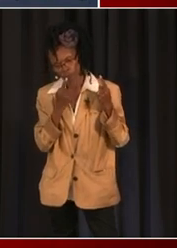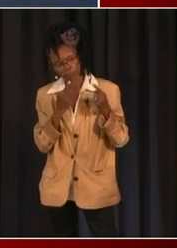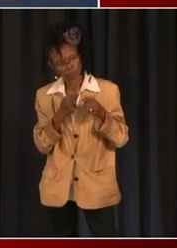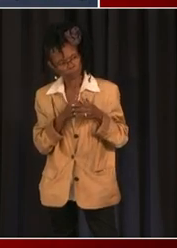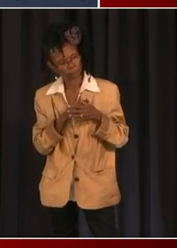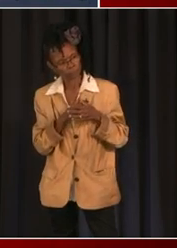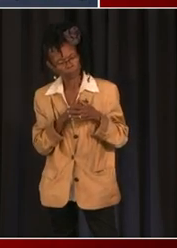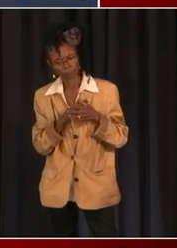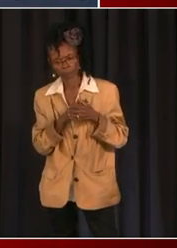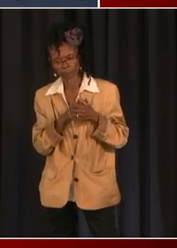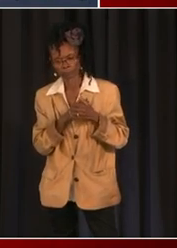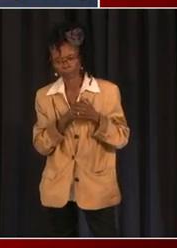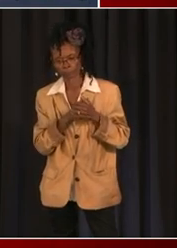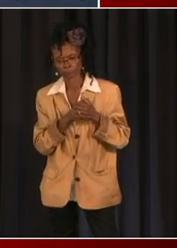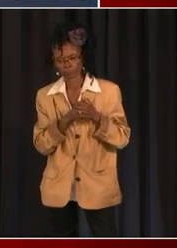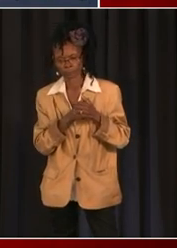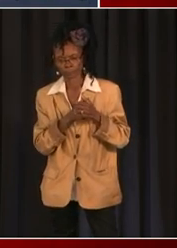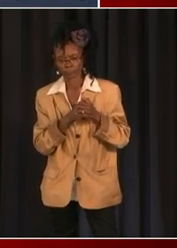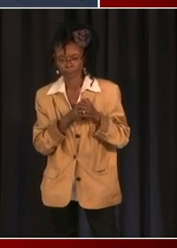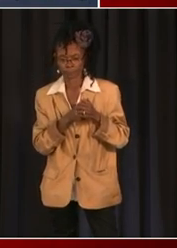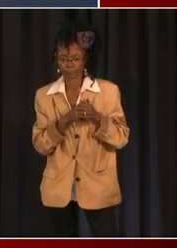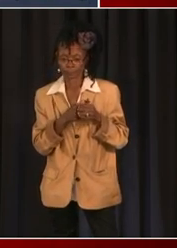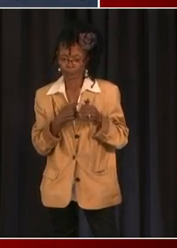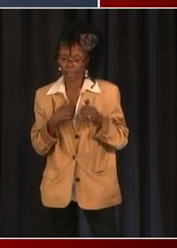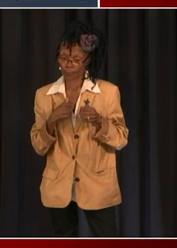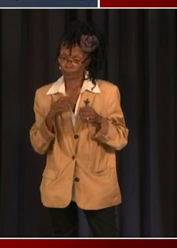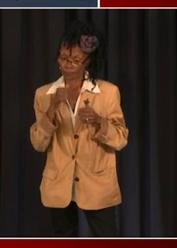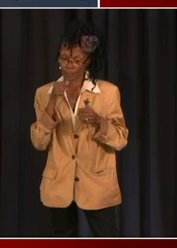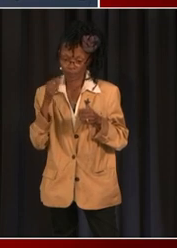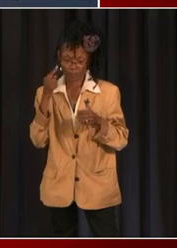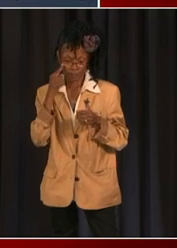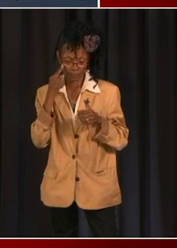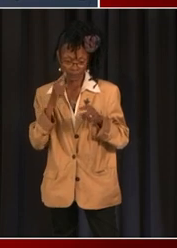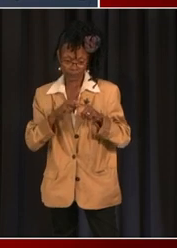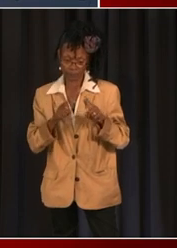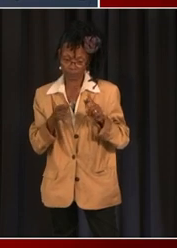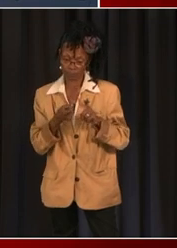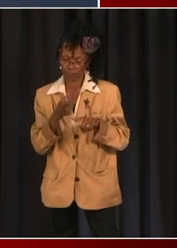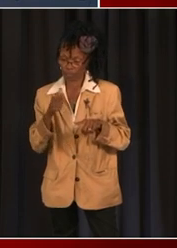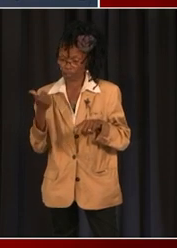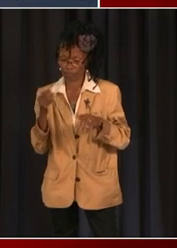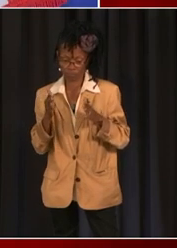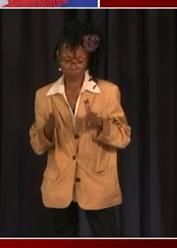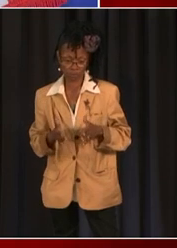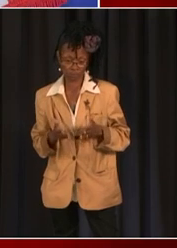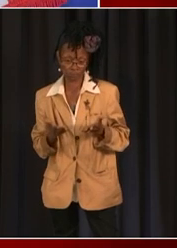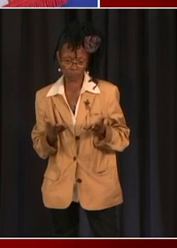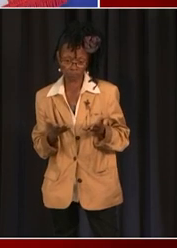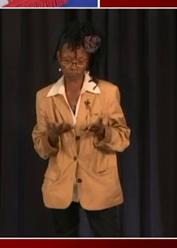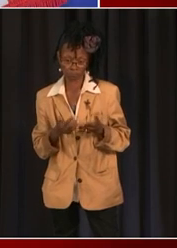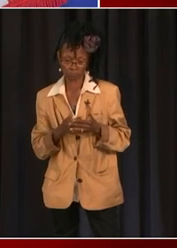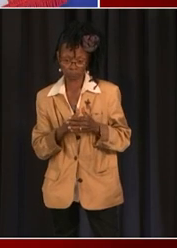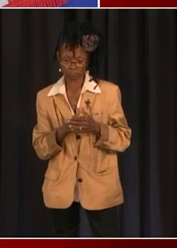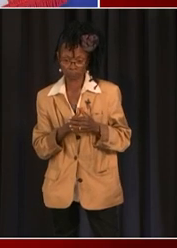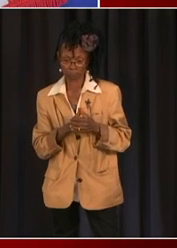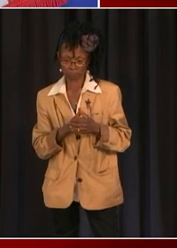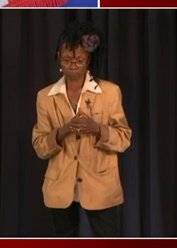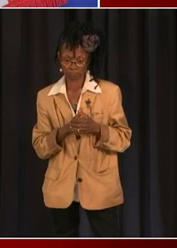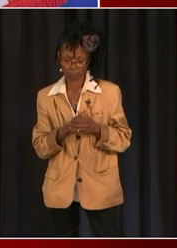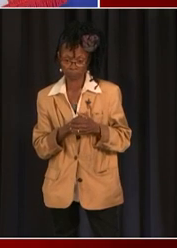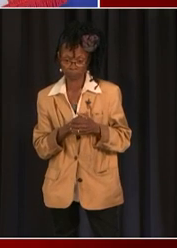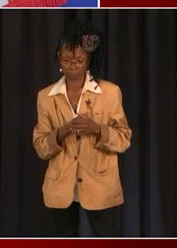well? Well, I don't think that we're any different than anybody else. Let me say that. And